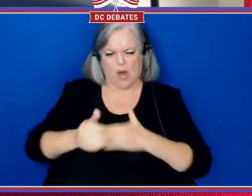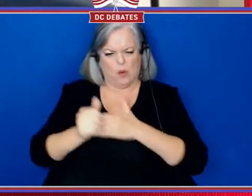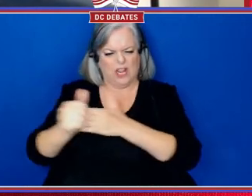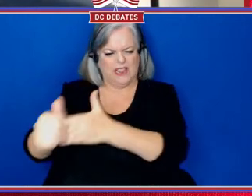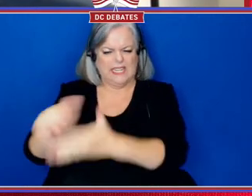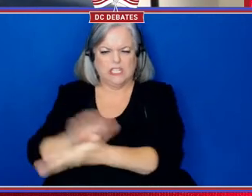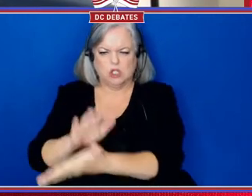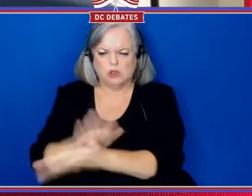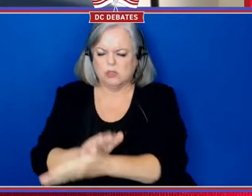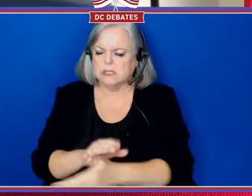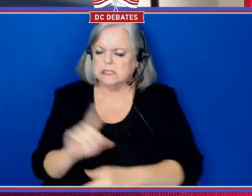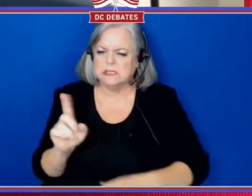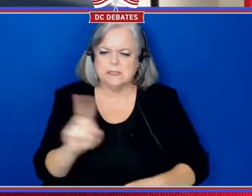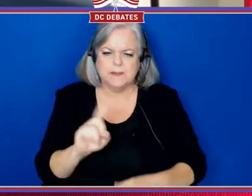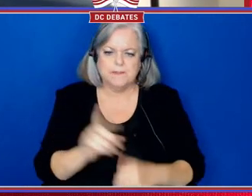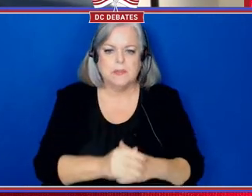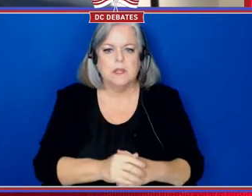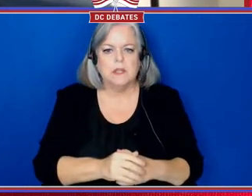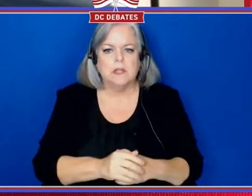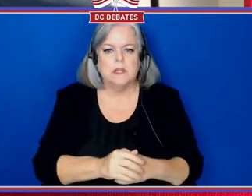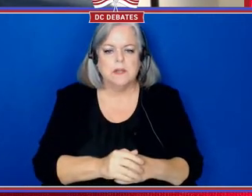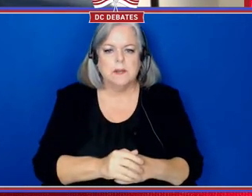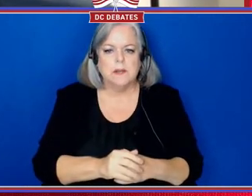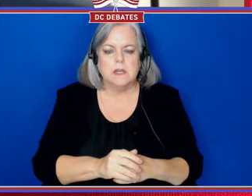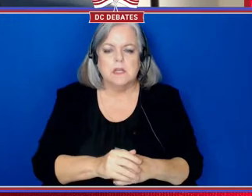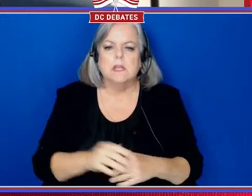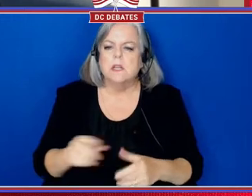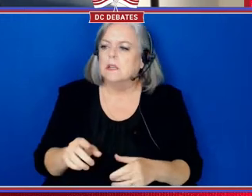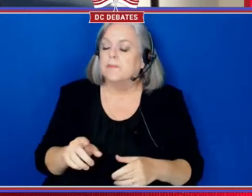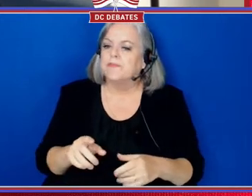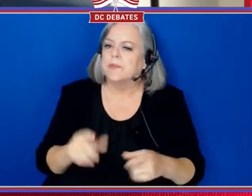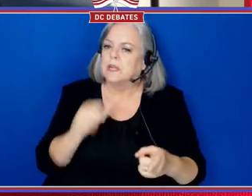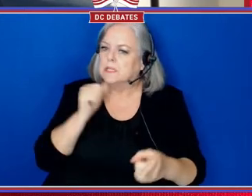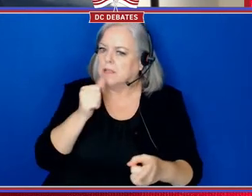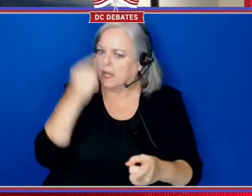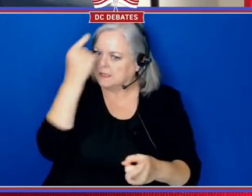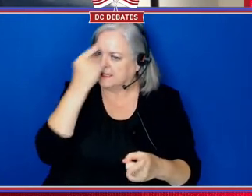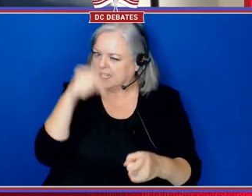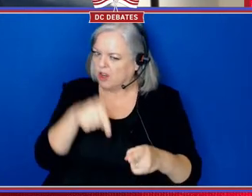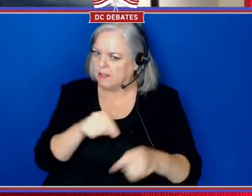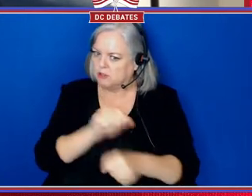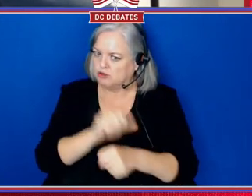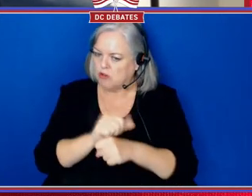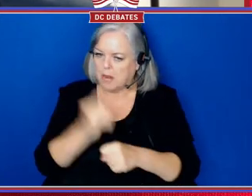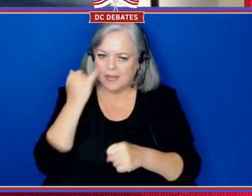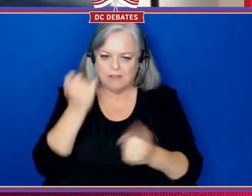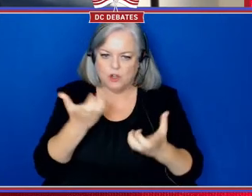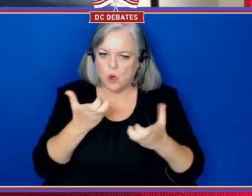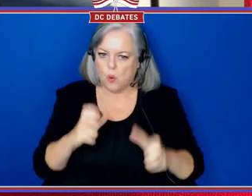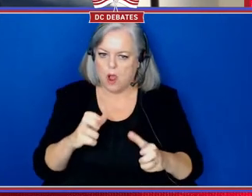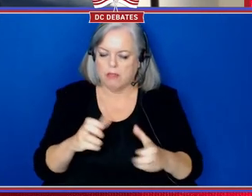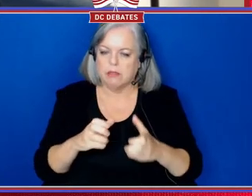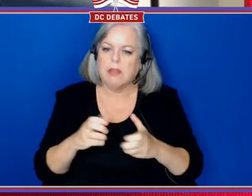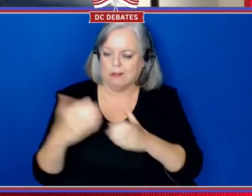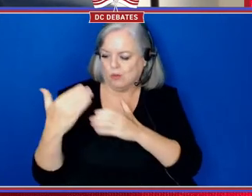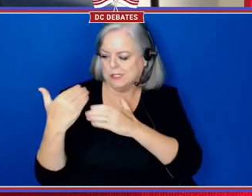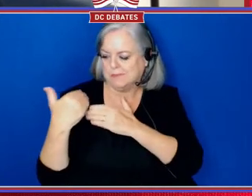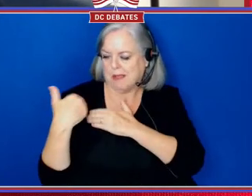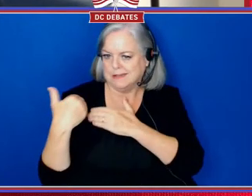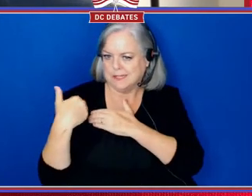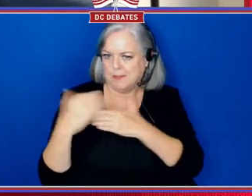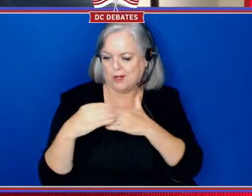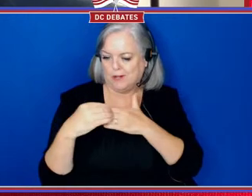be strongly considered for this job if you don't want the responsibility of leading our schools. Thank you.